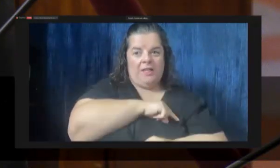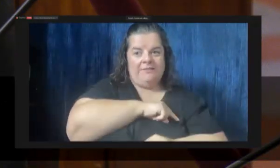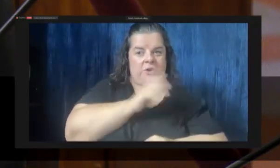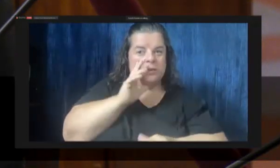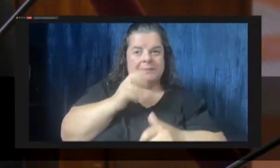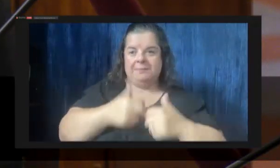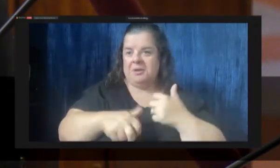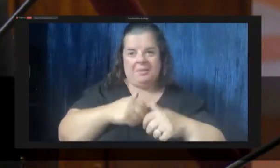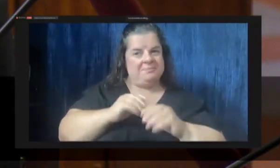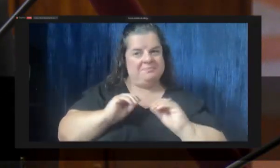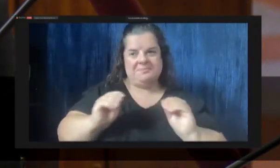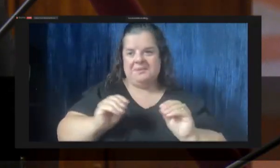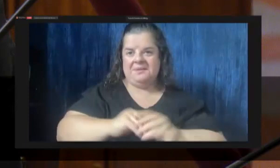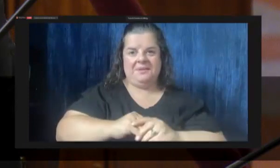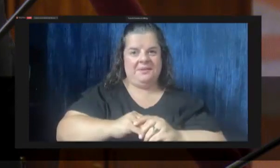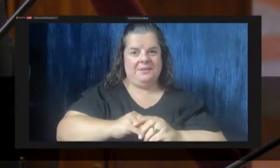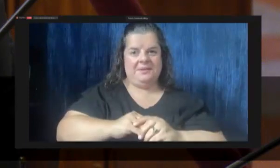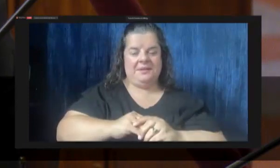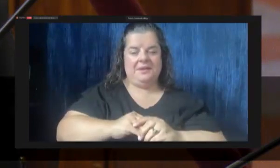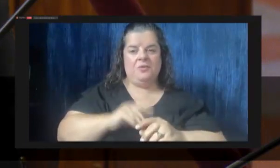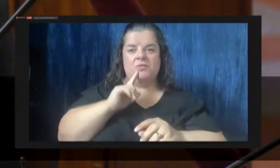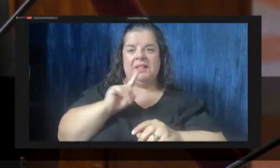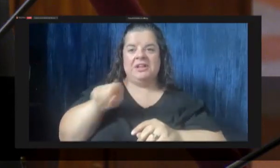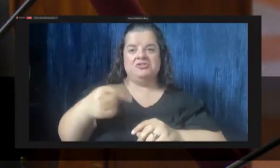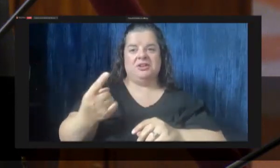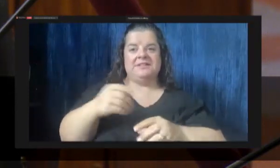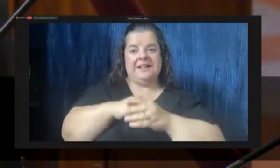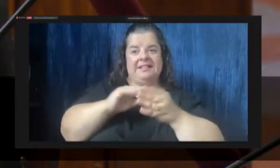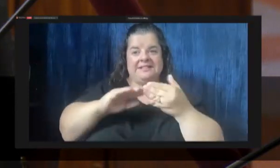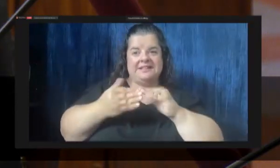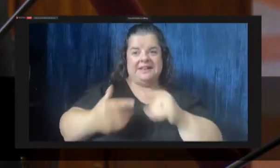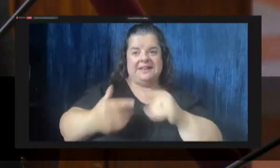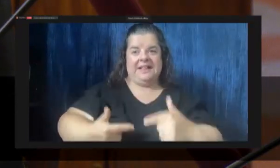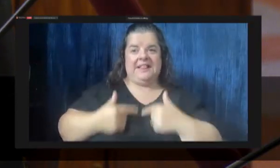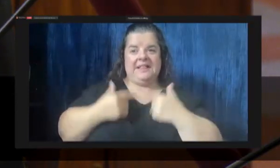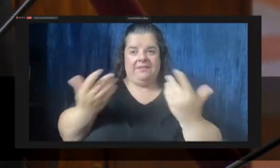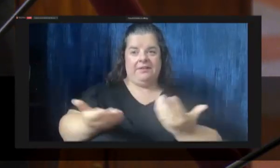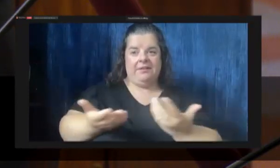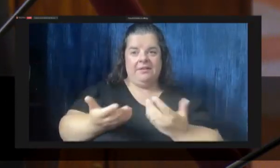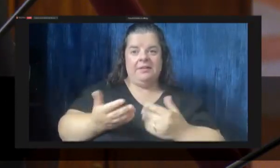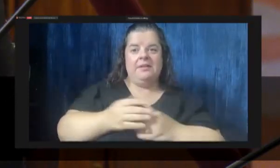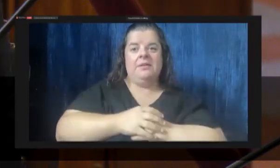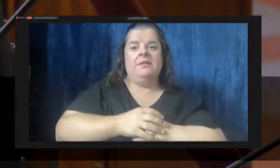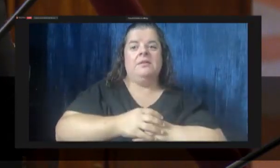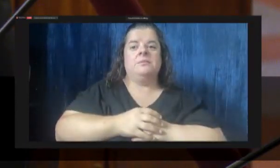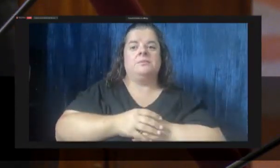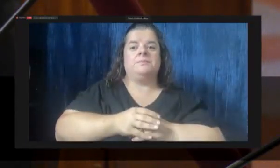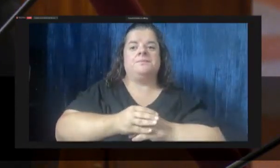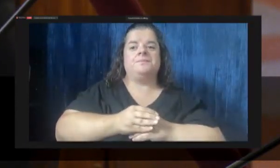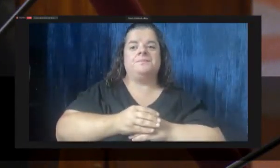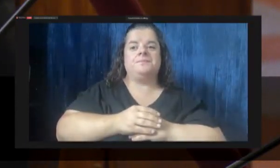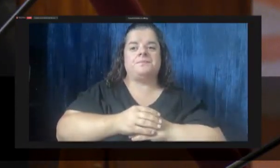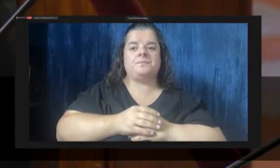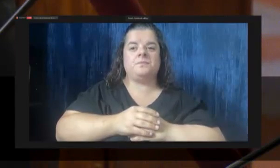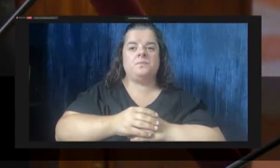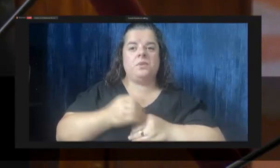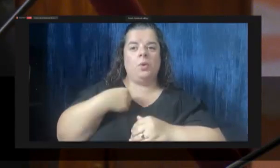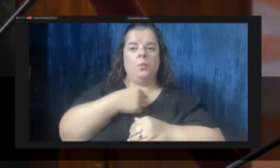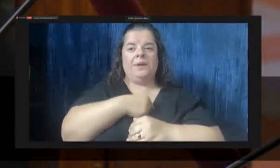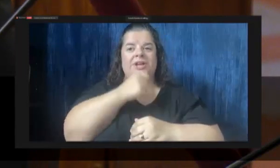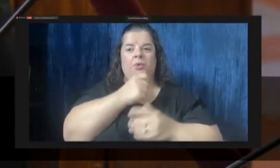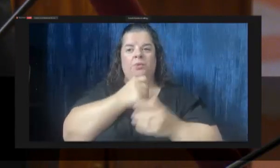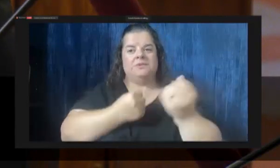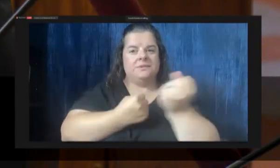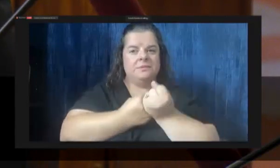challenge, even entirely among city residents, frankly. And I should note here, we don't condone it, and in fact